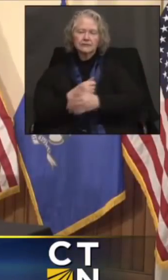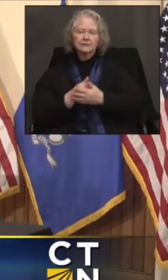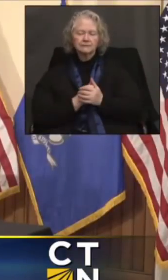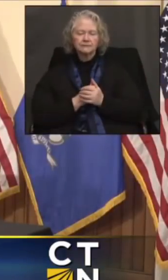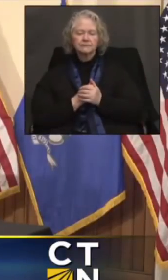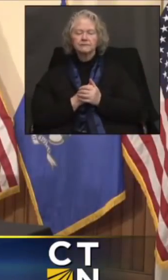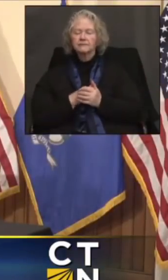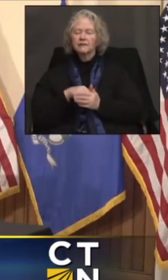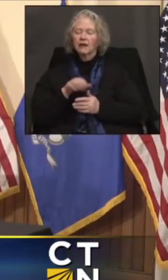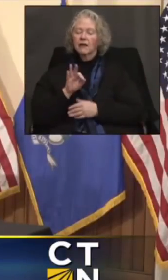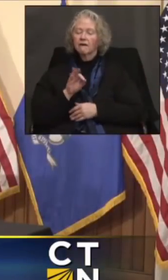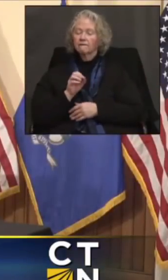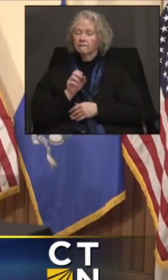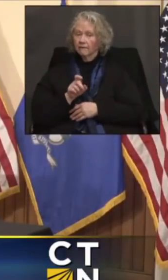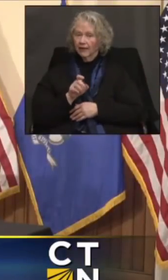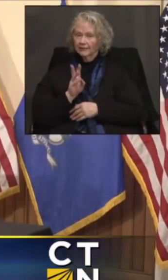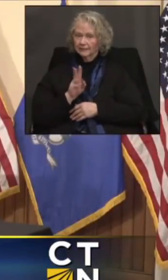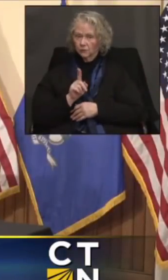Fox 61.